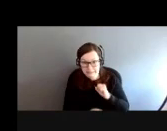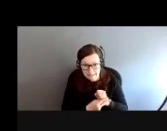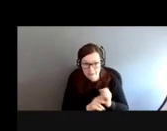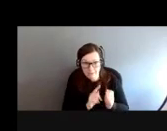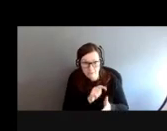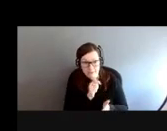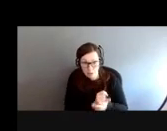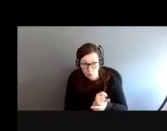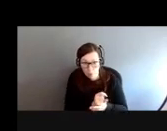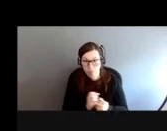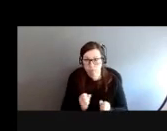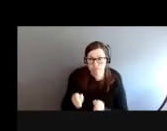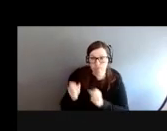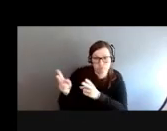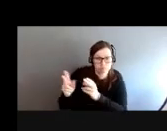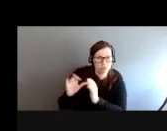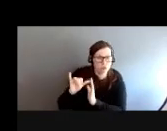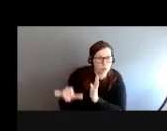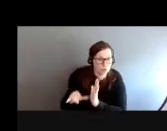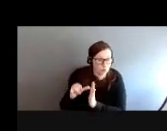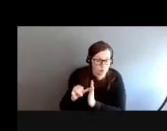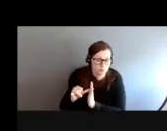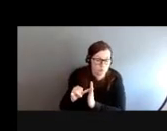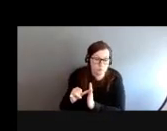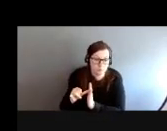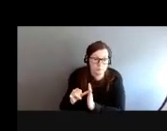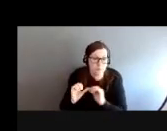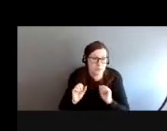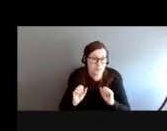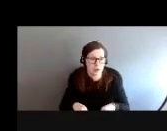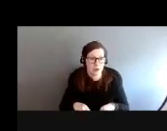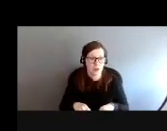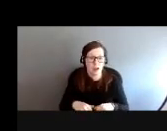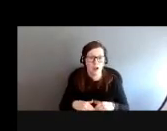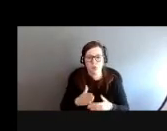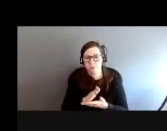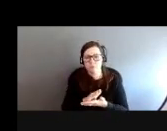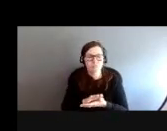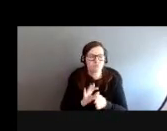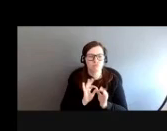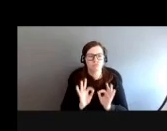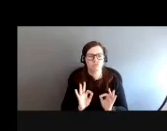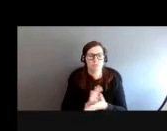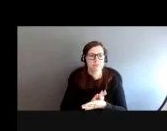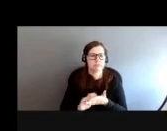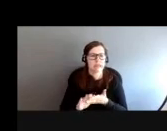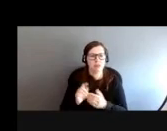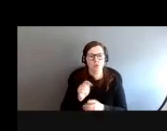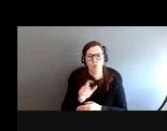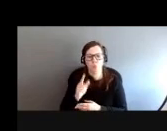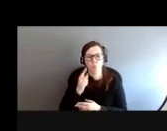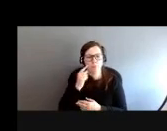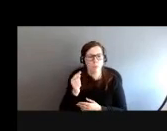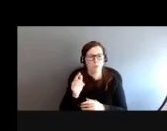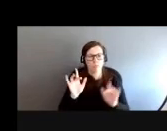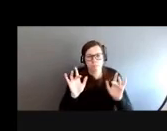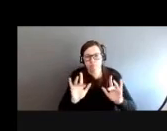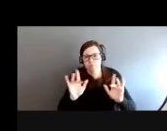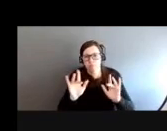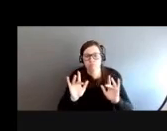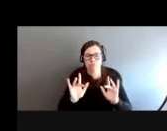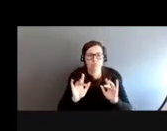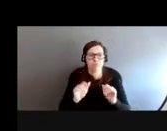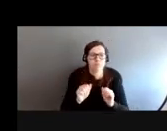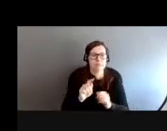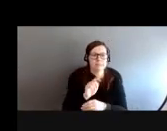place where it's going to be saved. So it's a nice way to kind of quickly record tips, resources you may want to share without